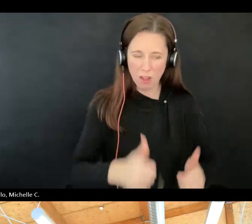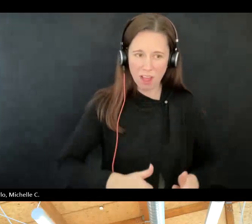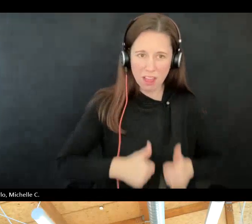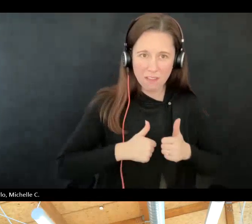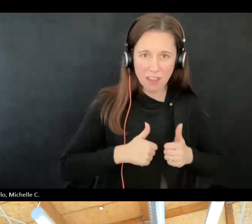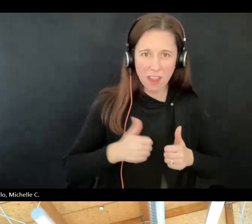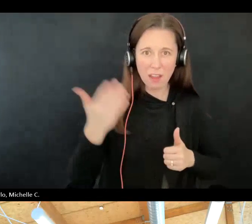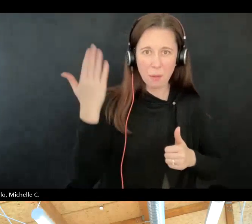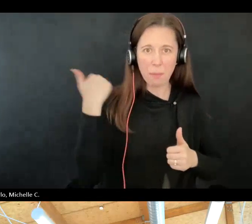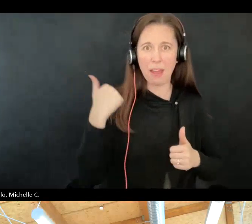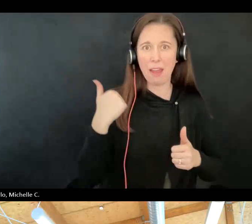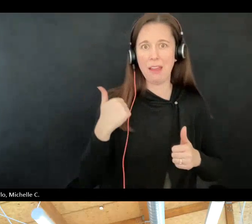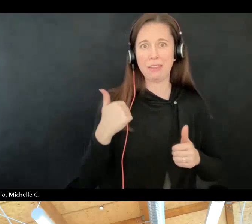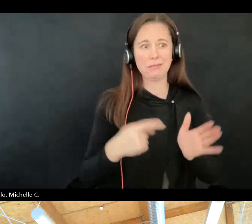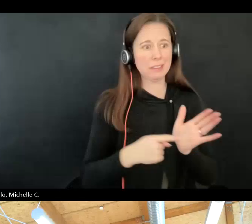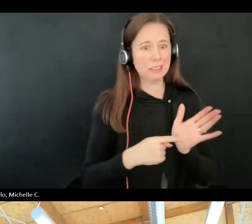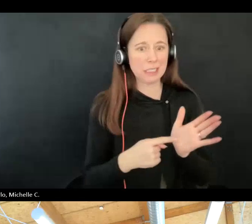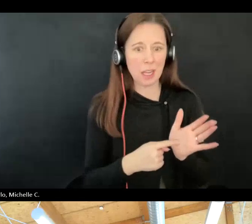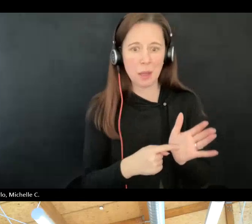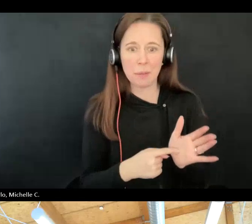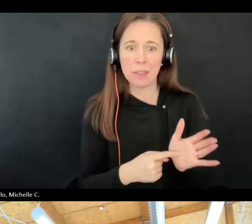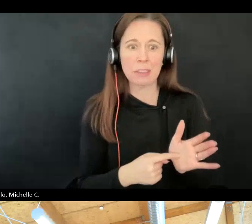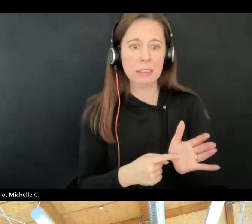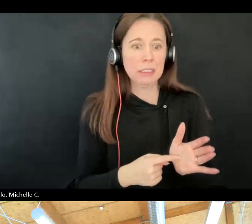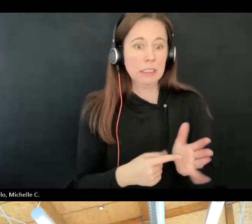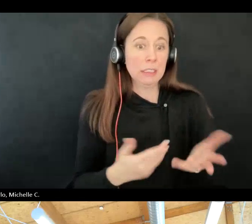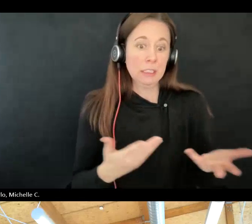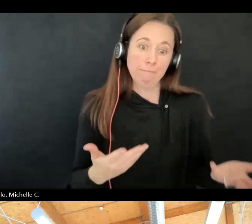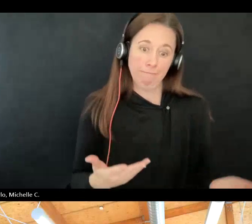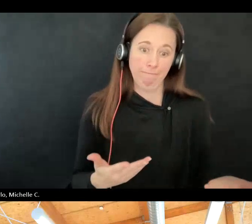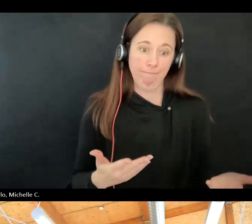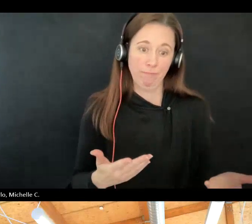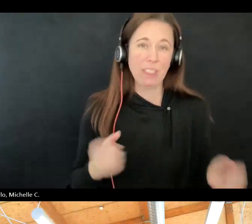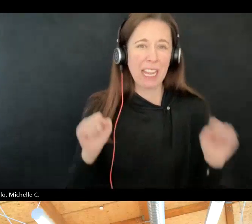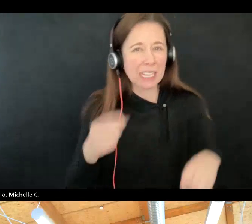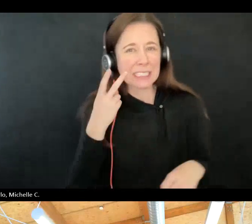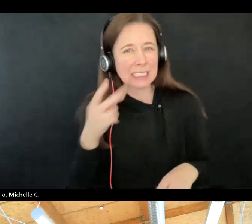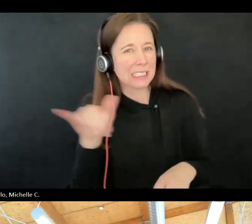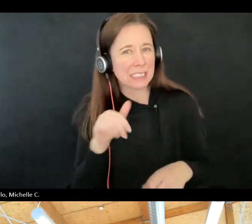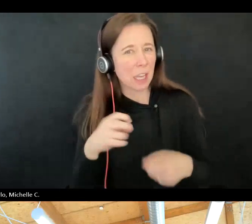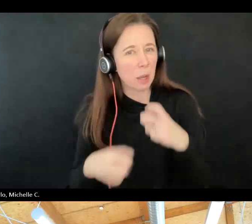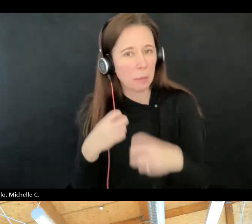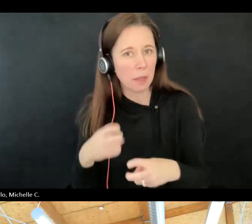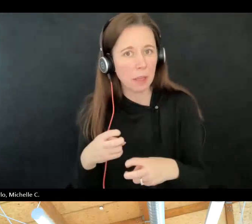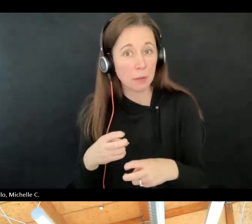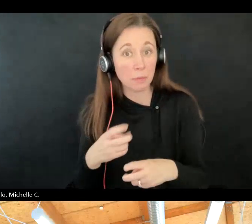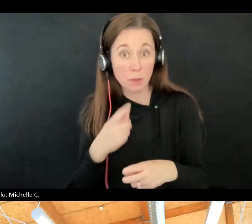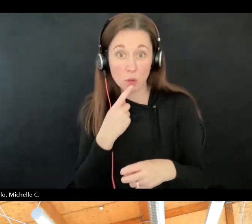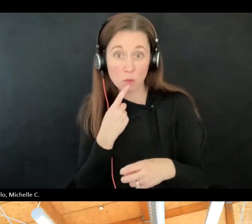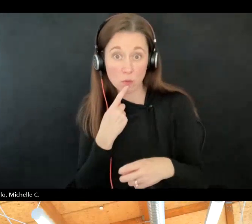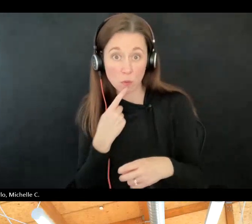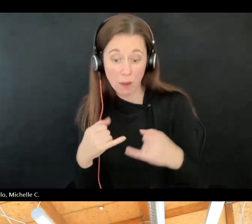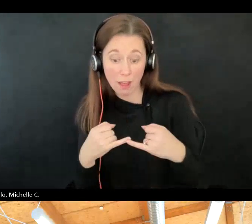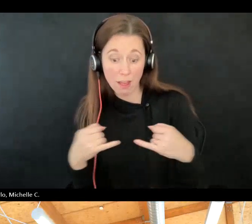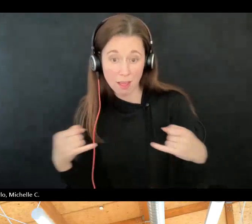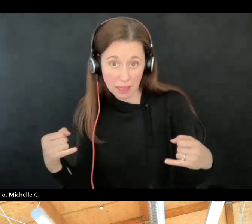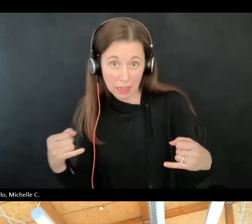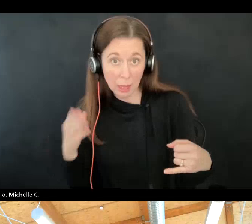I see it mirrored in like Baltimore as an example as well, like the formation of the Red Line. I don't know if you're familiar with that